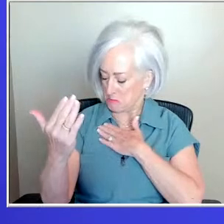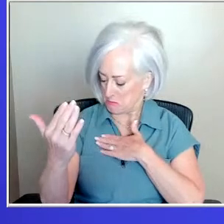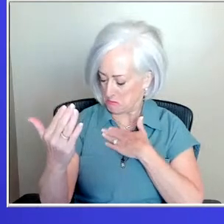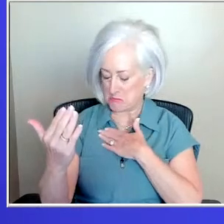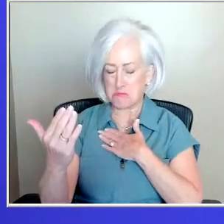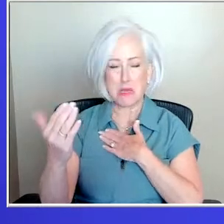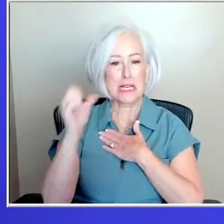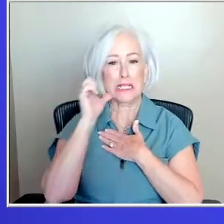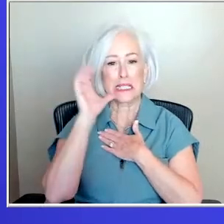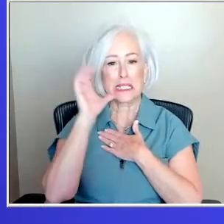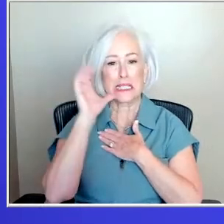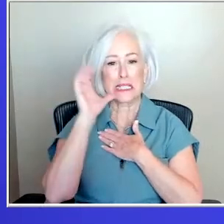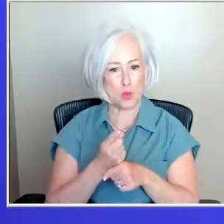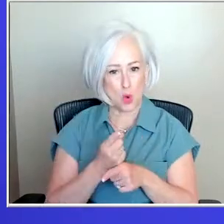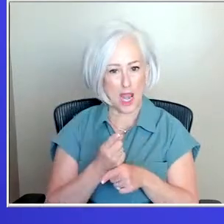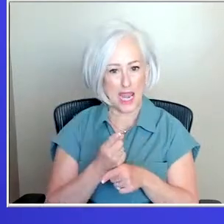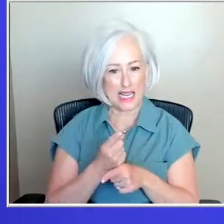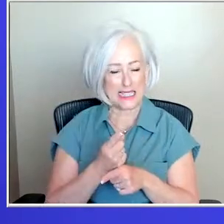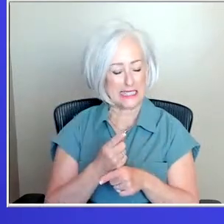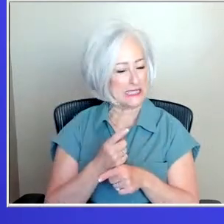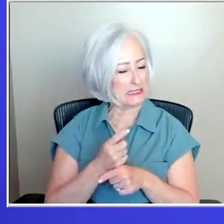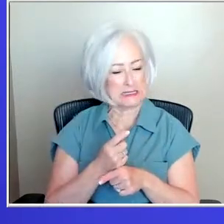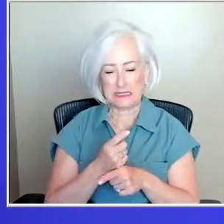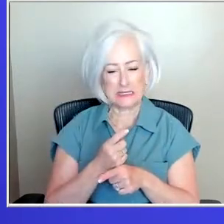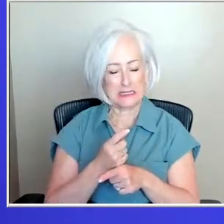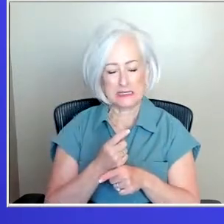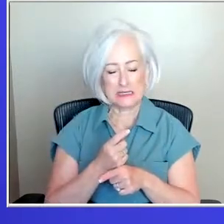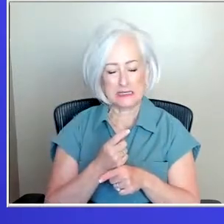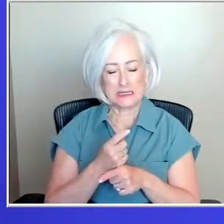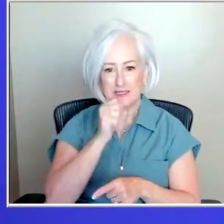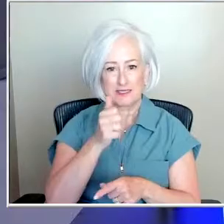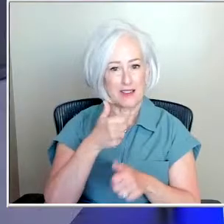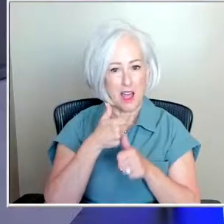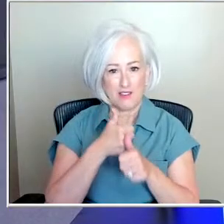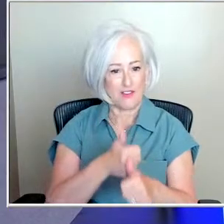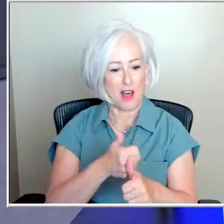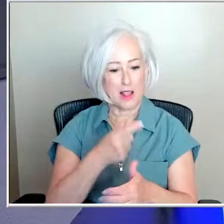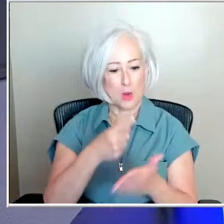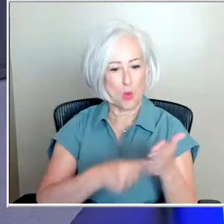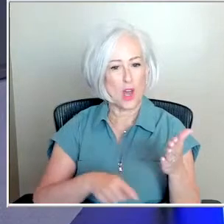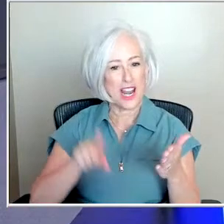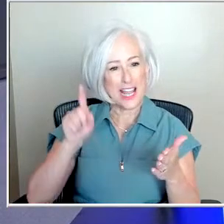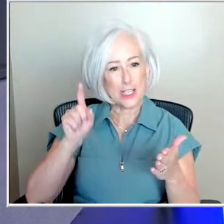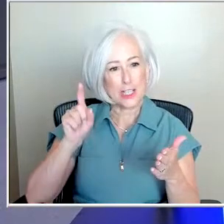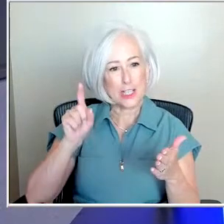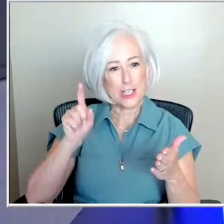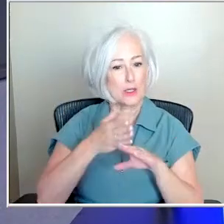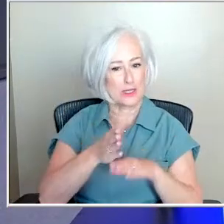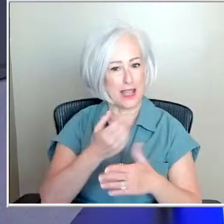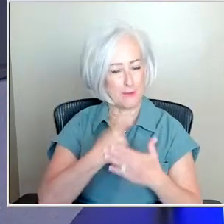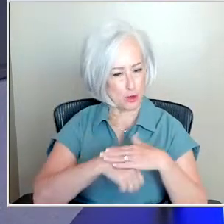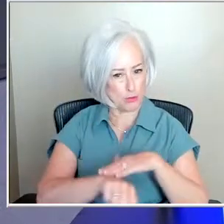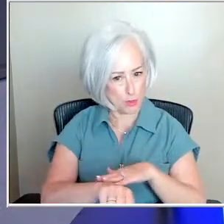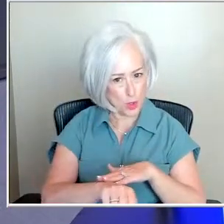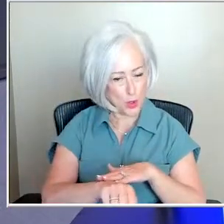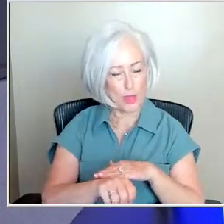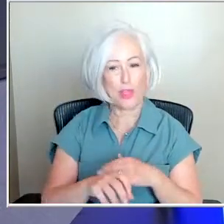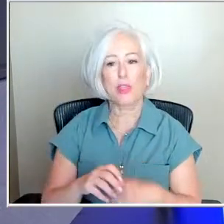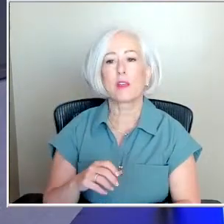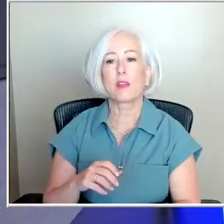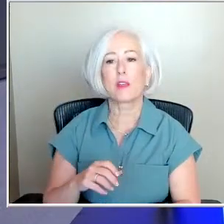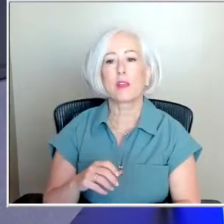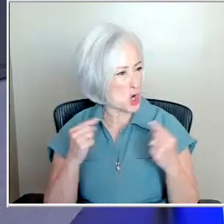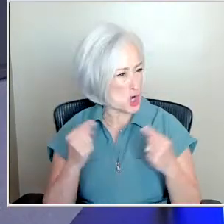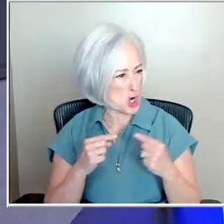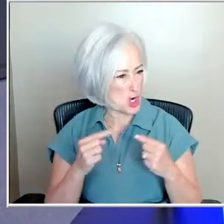not seem to be on track with what I should be experiencing postpartum. Did it hurt, or you just kind of, I mean, No. You know how after